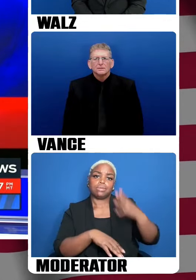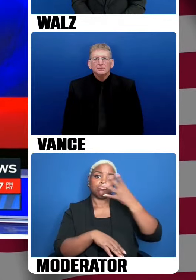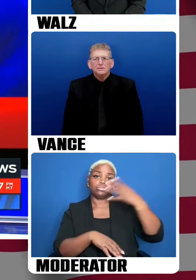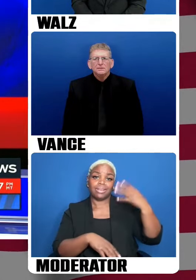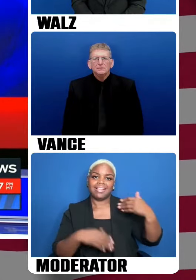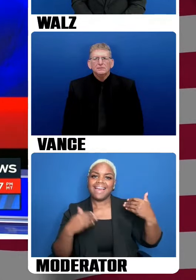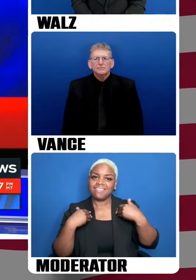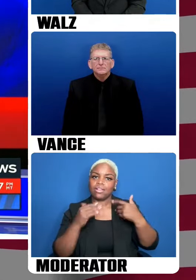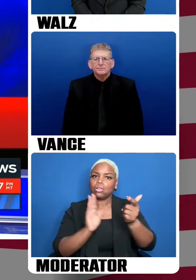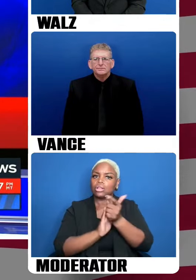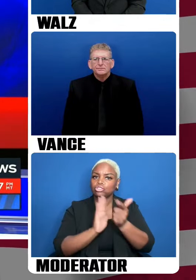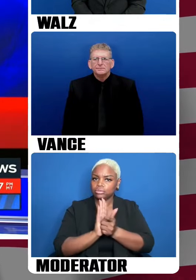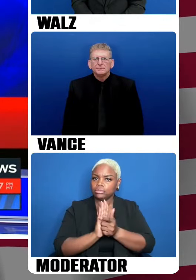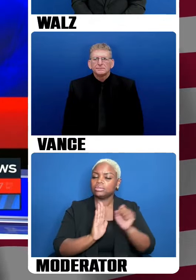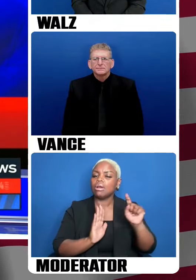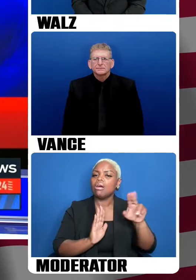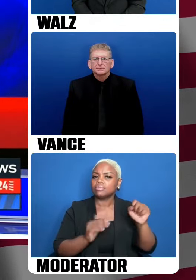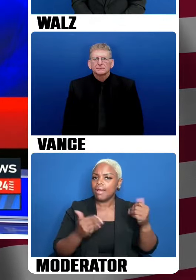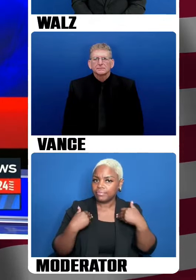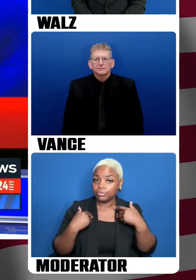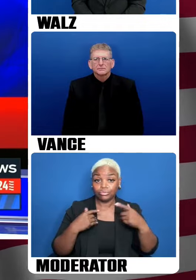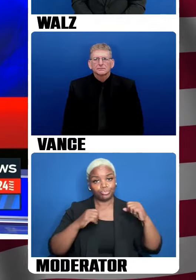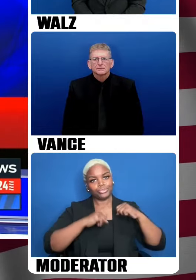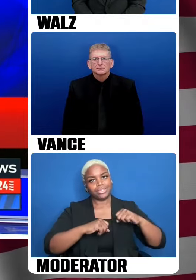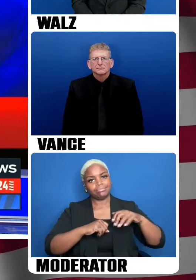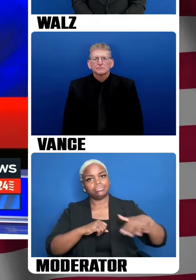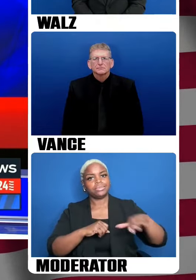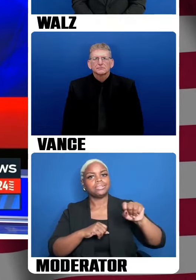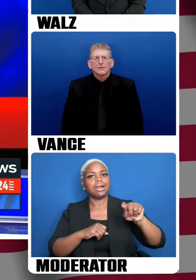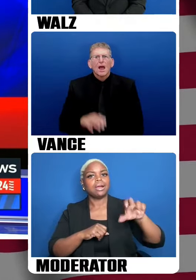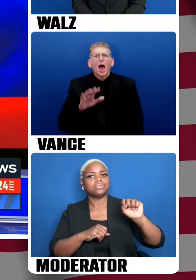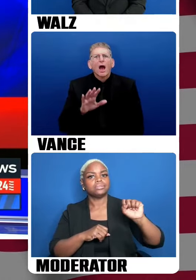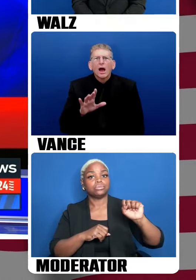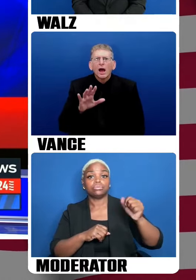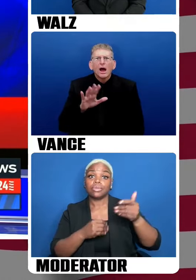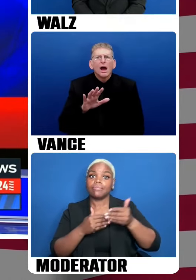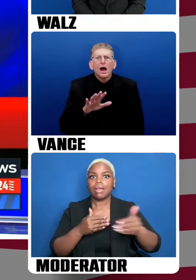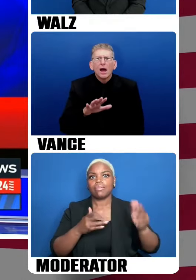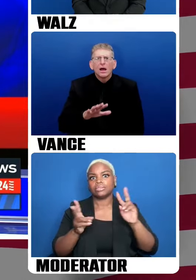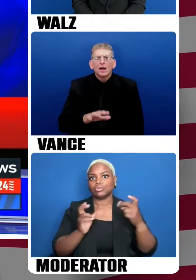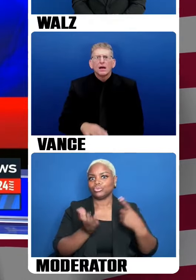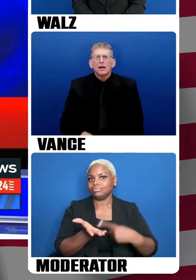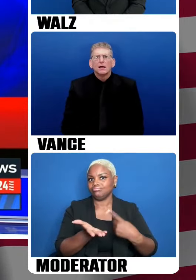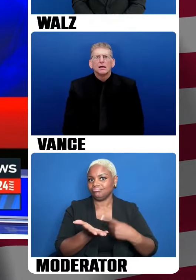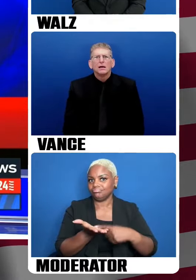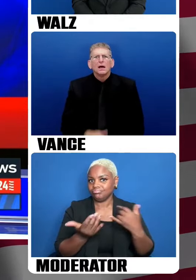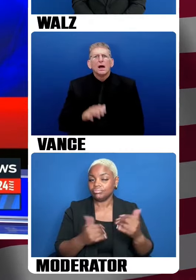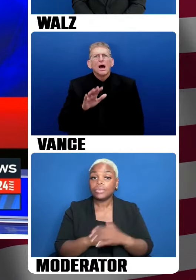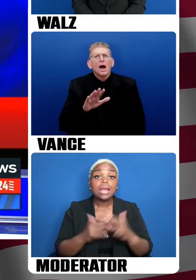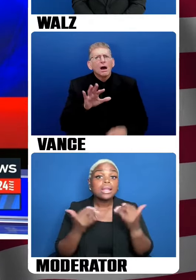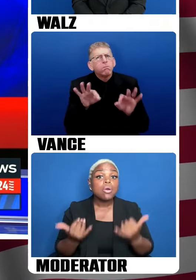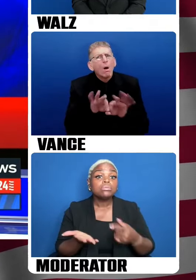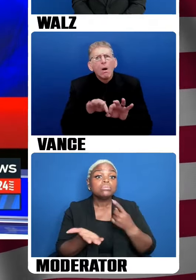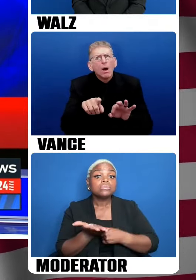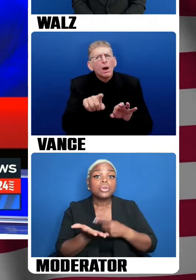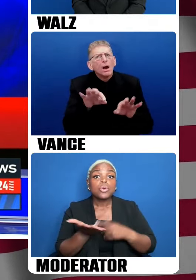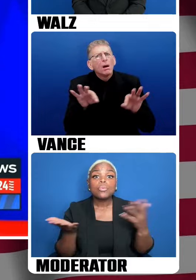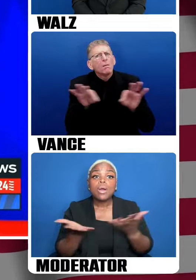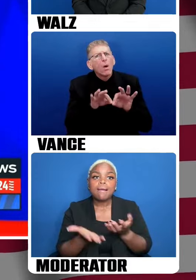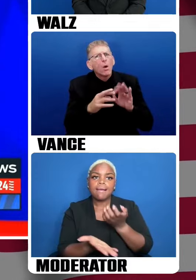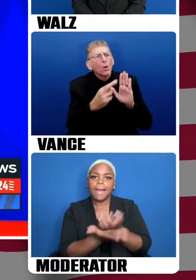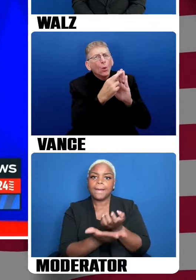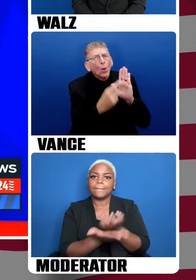thank you, Senator. We have so much to get to. Margaret, I think it's important because we're going to turn out of the economy. Thank you, Margaret. The rules were that you guys weren't going to fact check, and